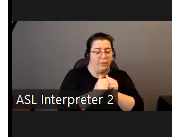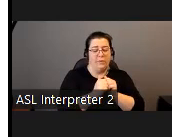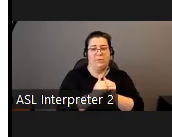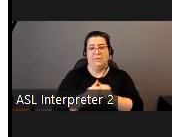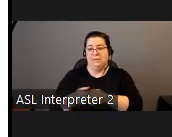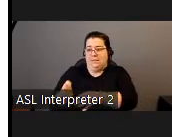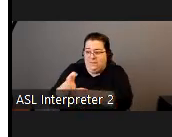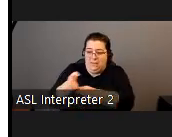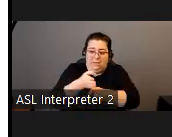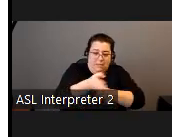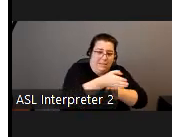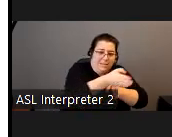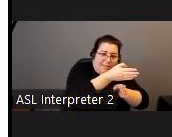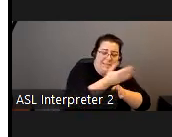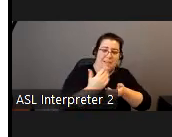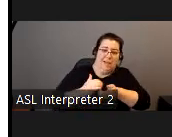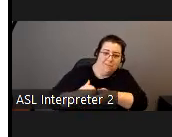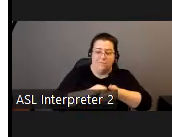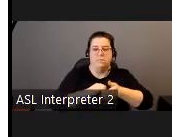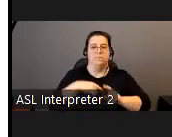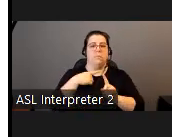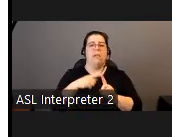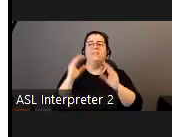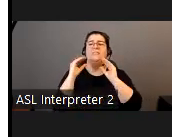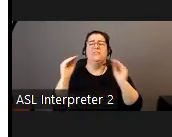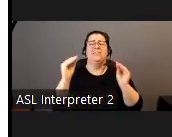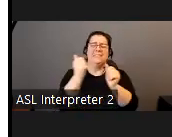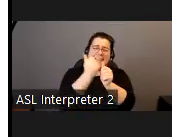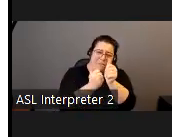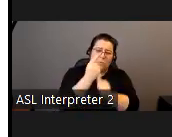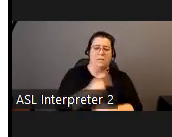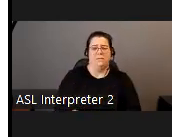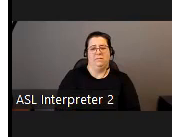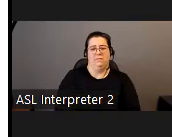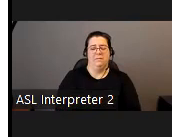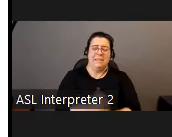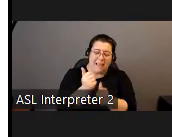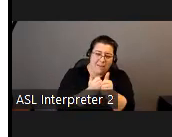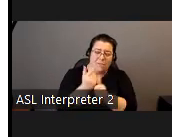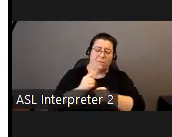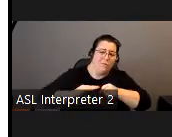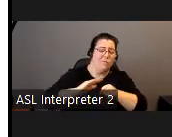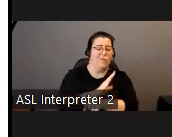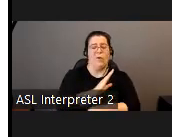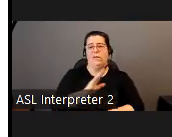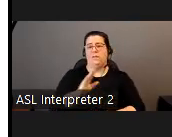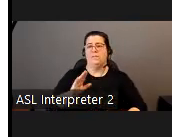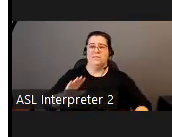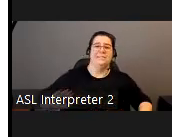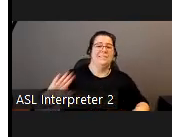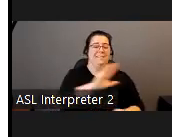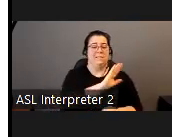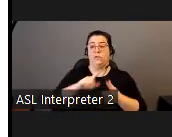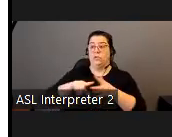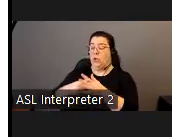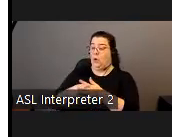the entire community. So teach everyone, no matter where you are. You start out as a citizen, as a person